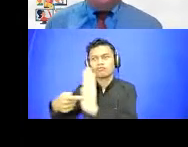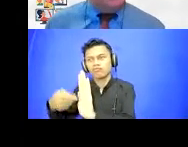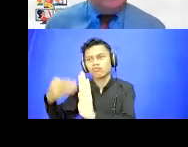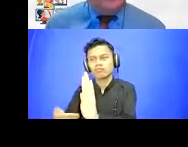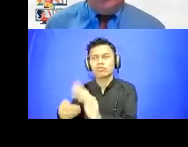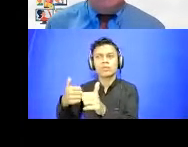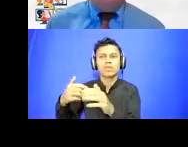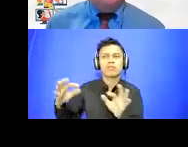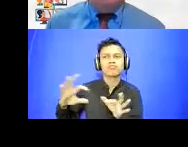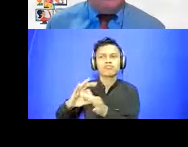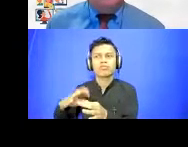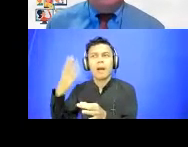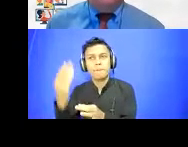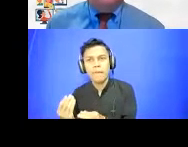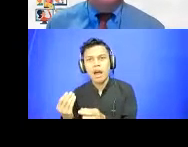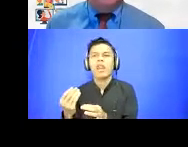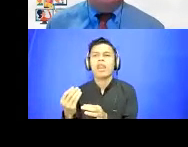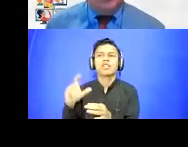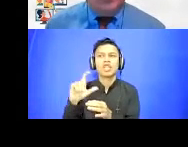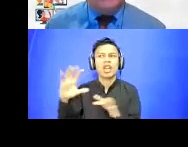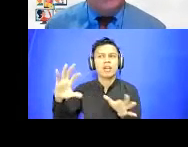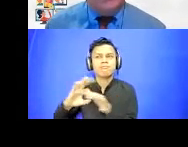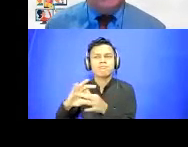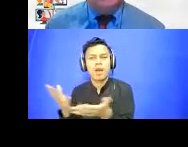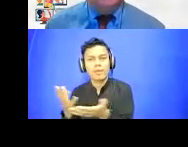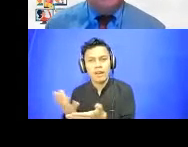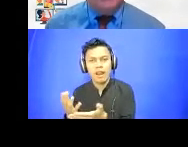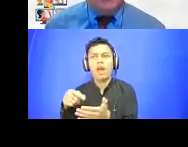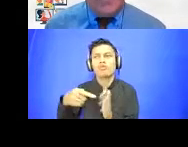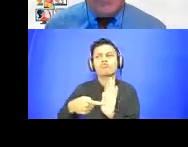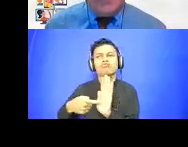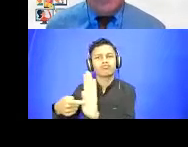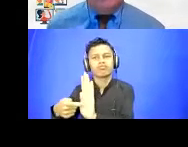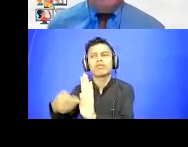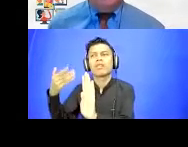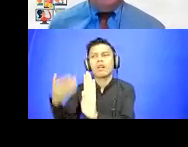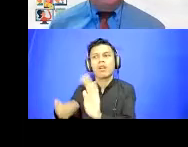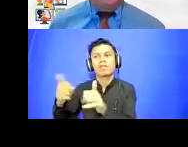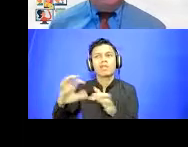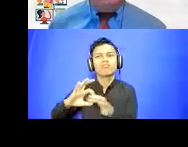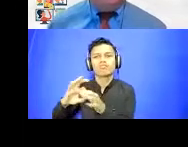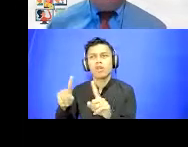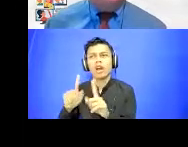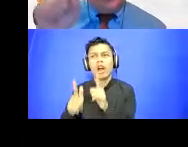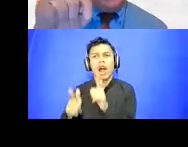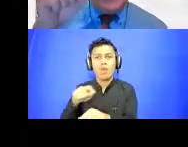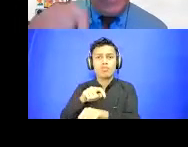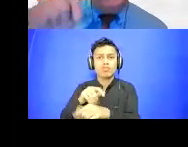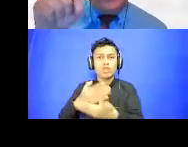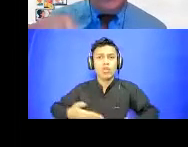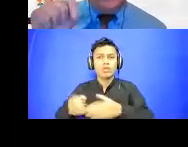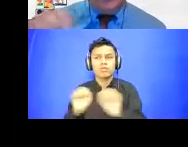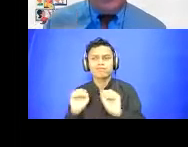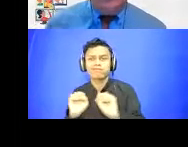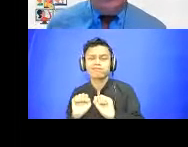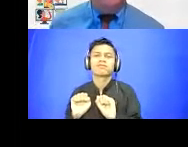We explain to them we may not be available to respond to a WhatsApp message late at night. And we put this in